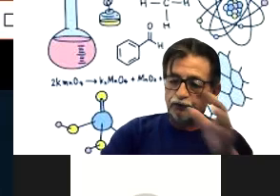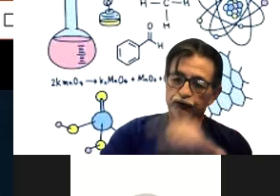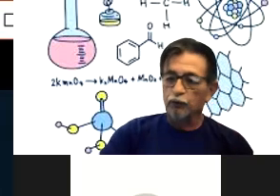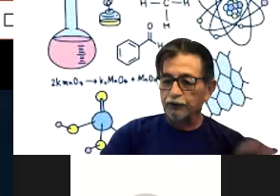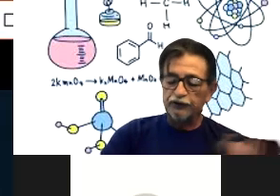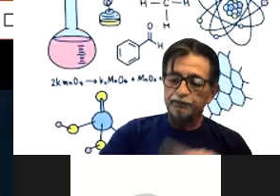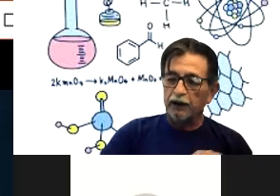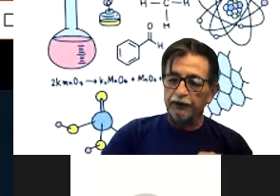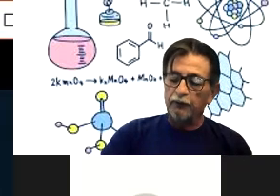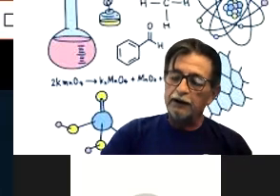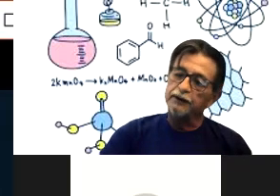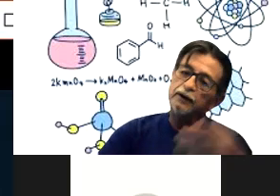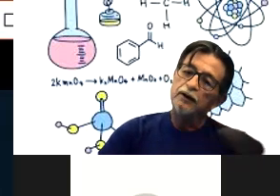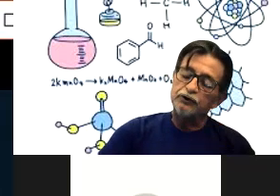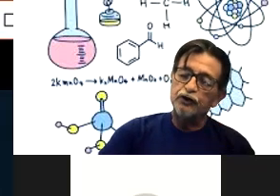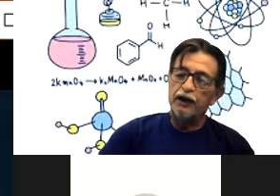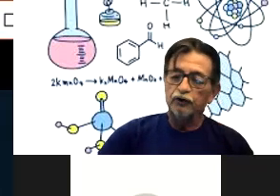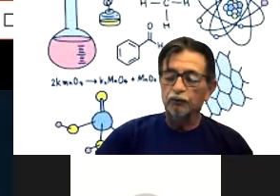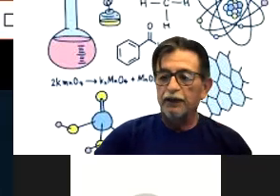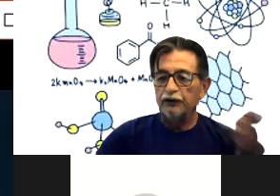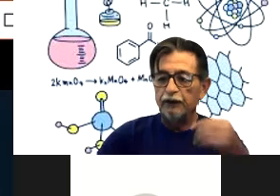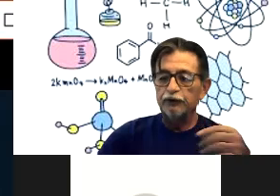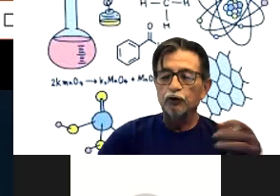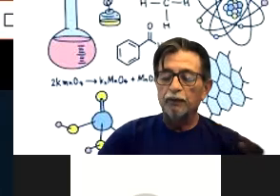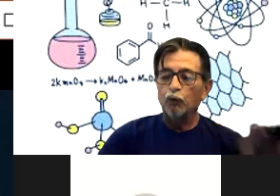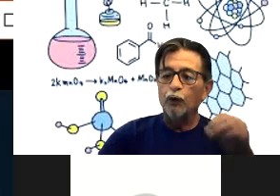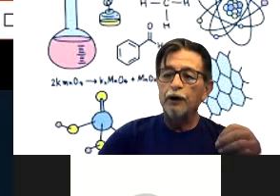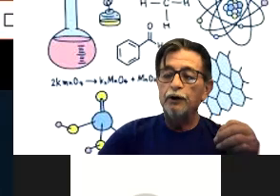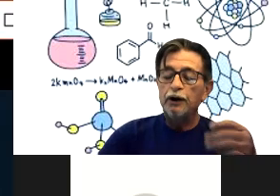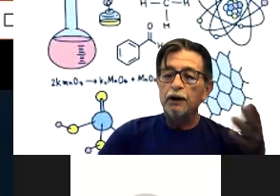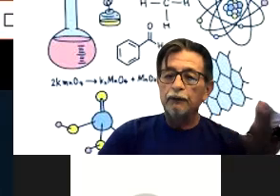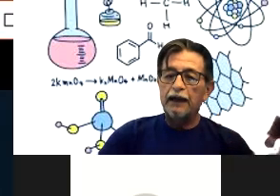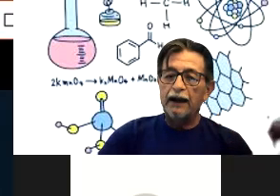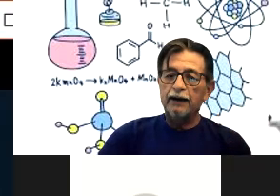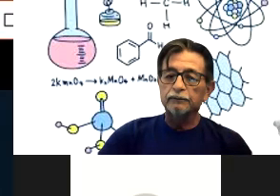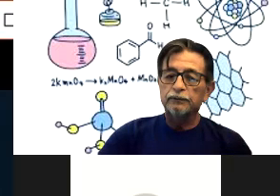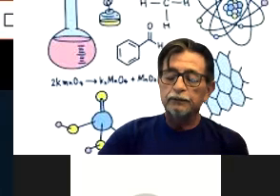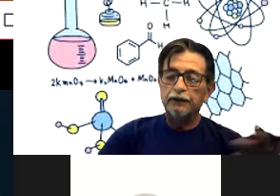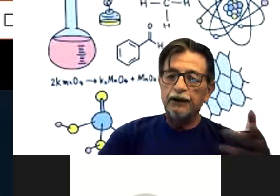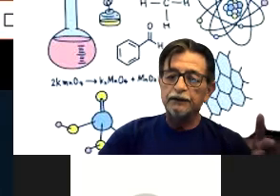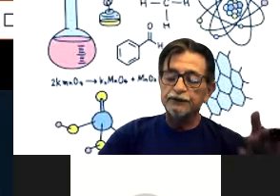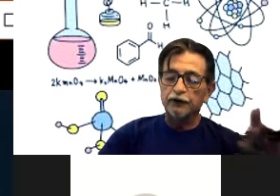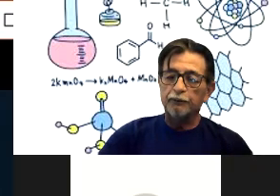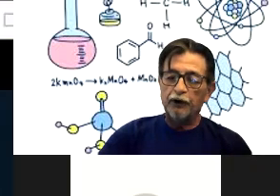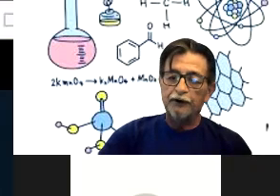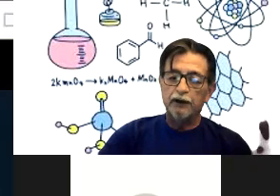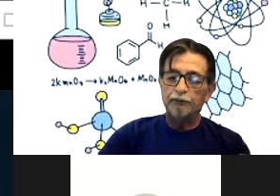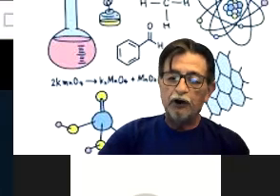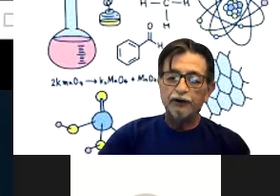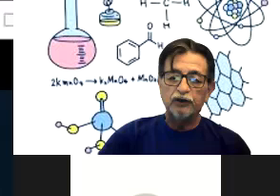atom and two moieties bonded around it. But you can't go by that. You have to go by where that atom is